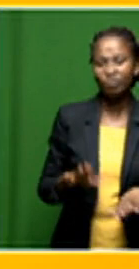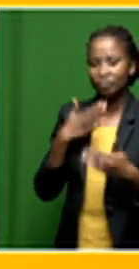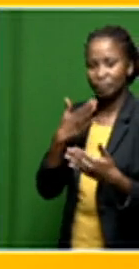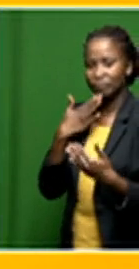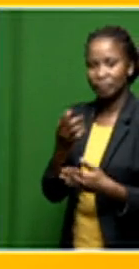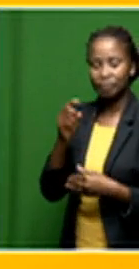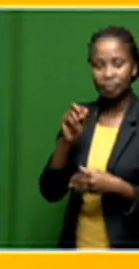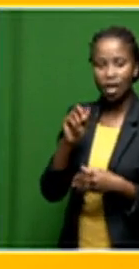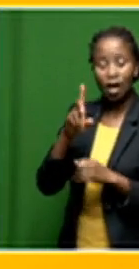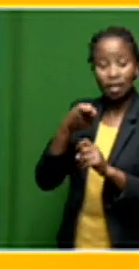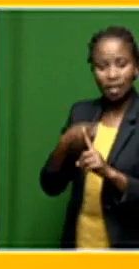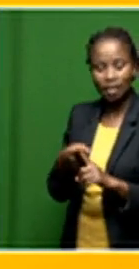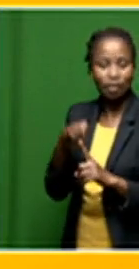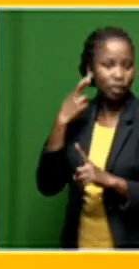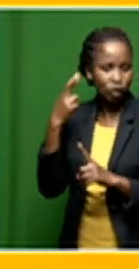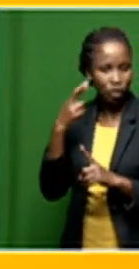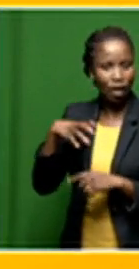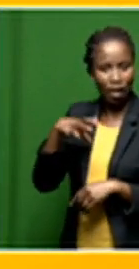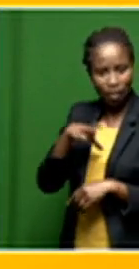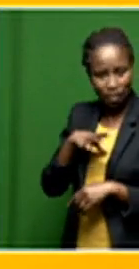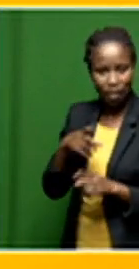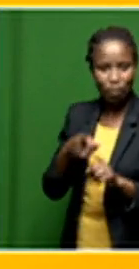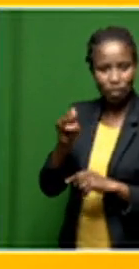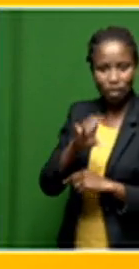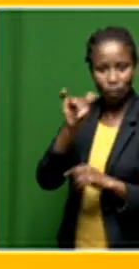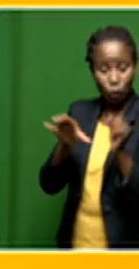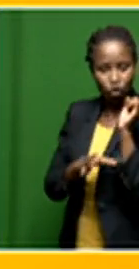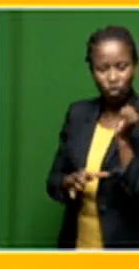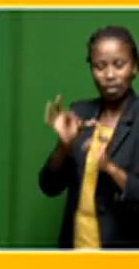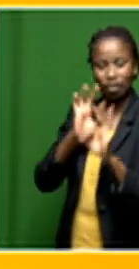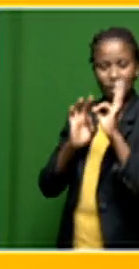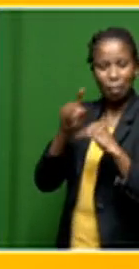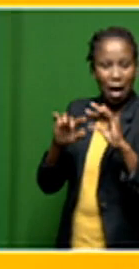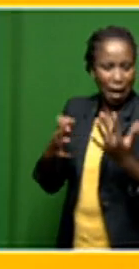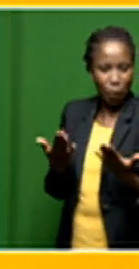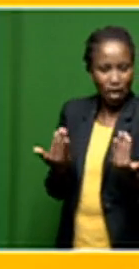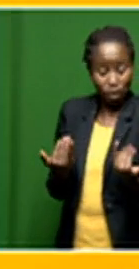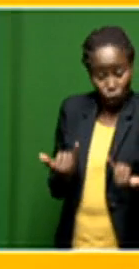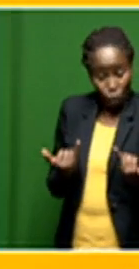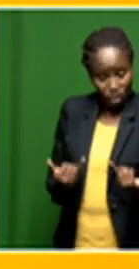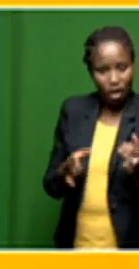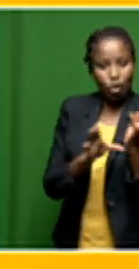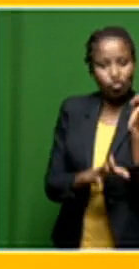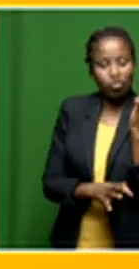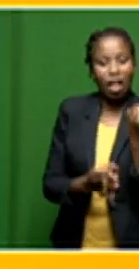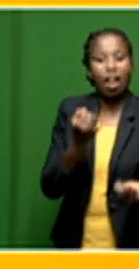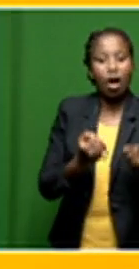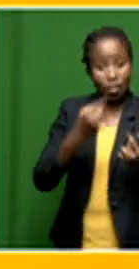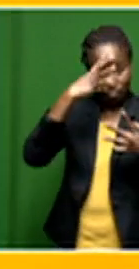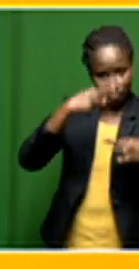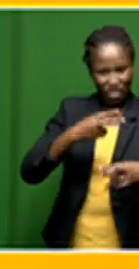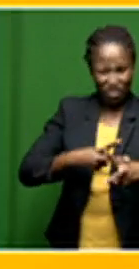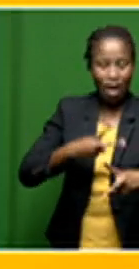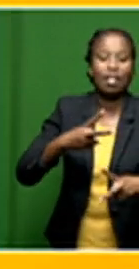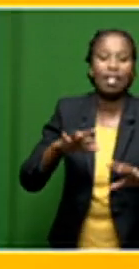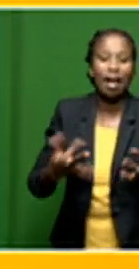for the Advancement of the South African Constitution, talking to us of what to expect from this morning's Constitutional Court ruling brought by the DA against the